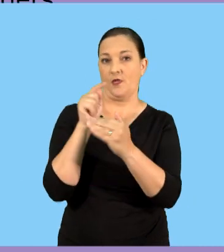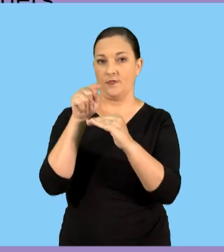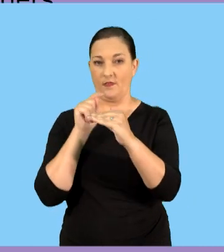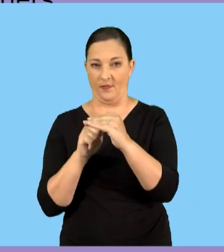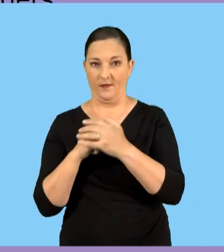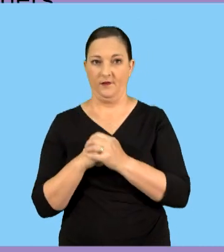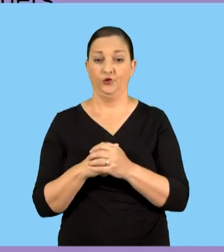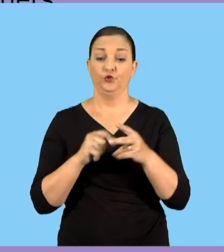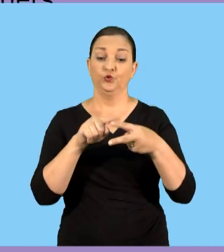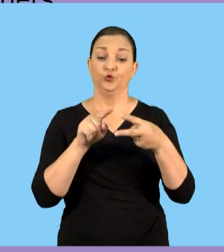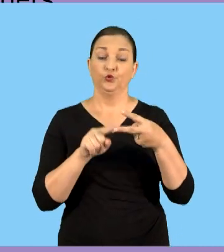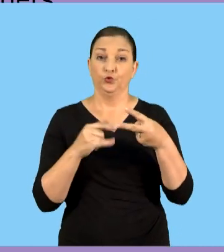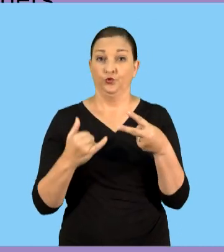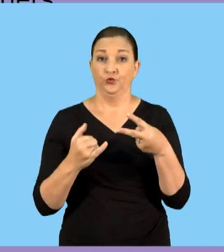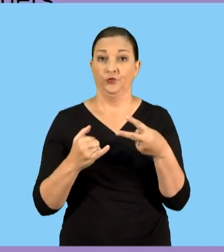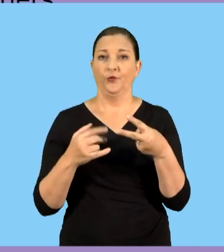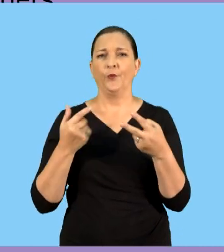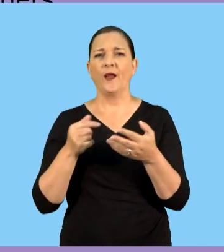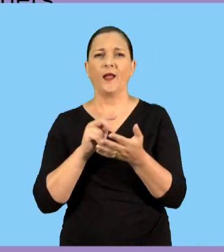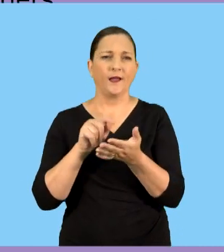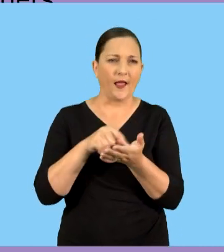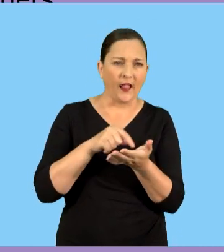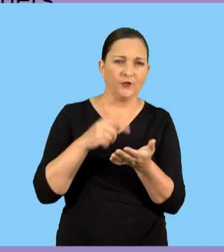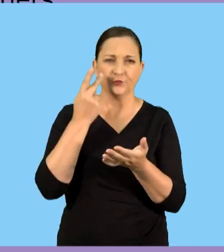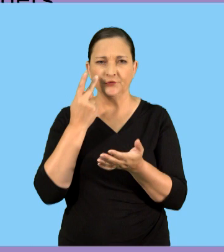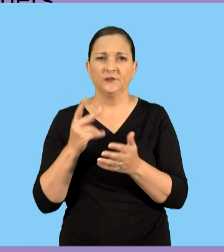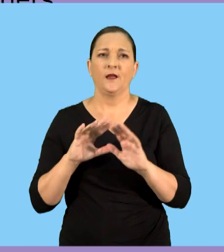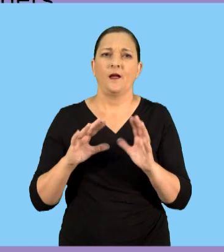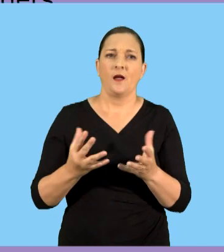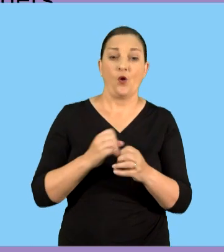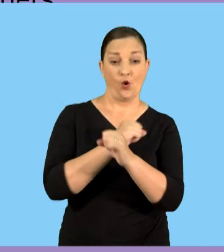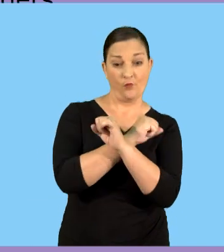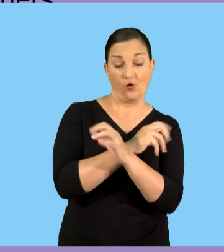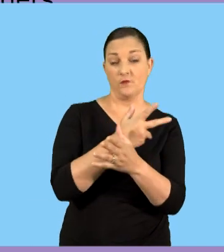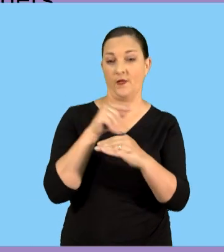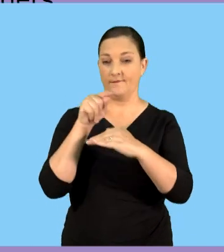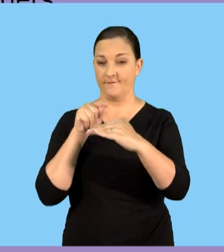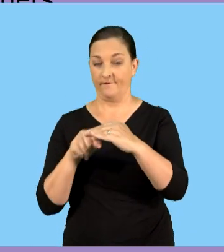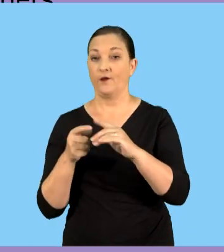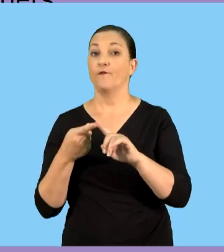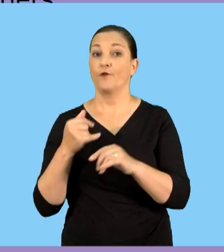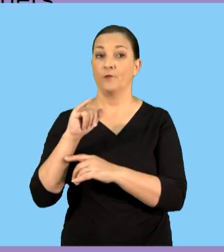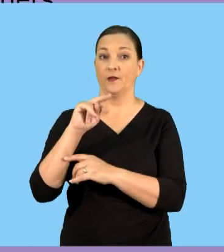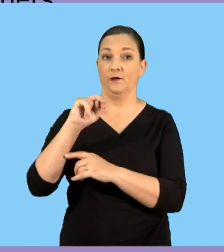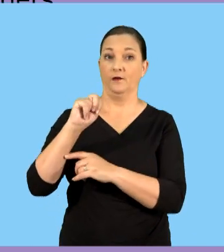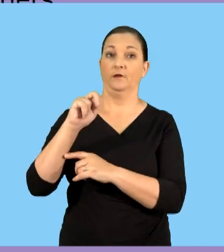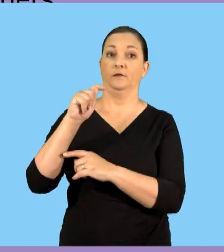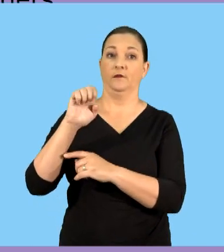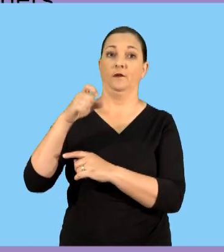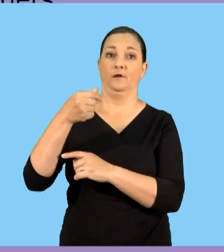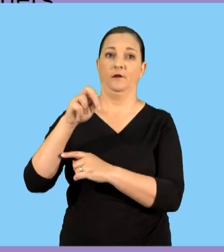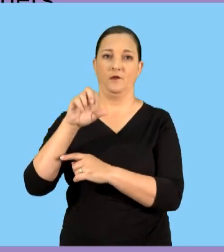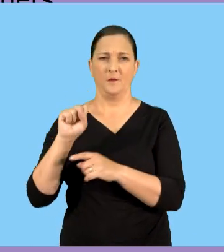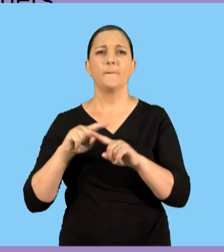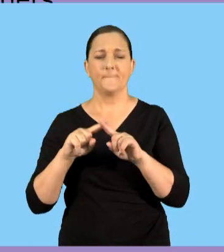we are going to be focusing on two aspects, that is calculation with integers, where we are going to look at multiplication and division with